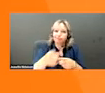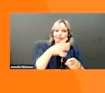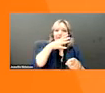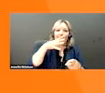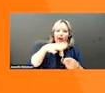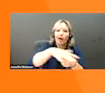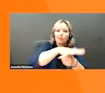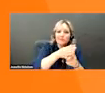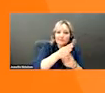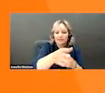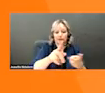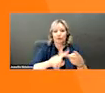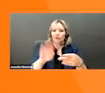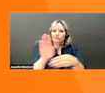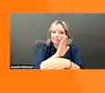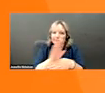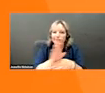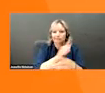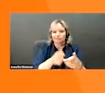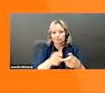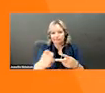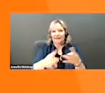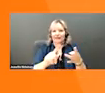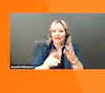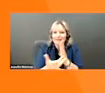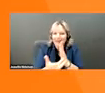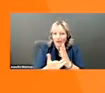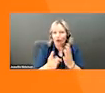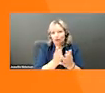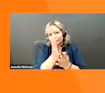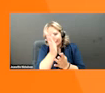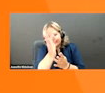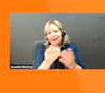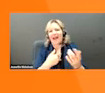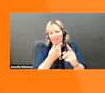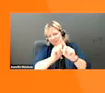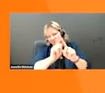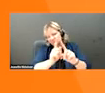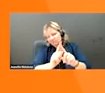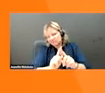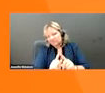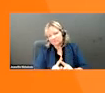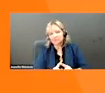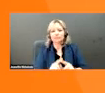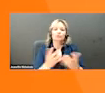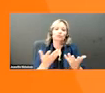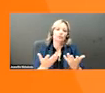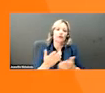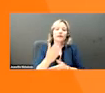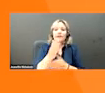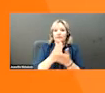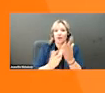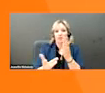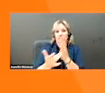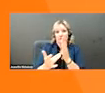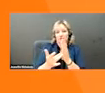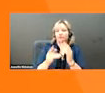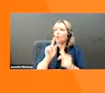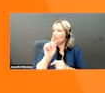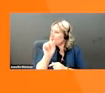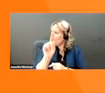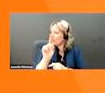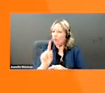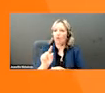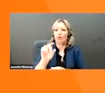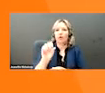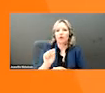sector. Yeah, and companies that specialize in it. Sustainable Development Technology Canada, which I believe